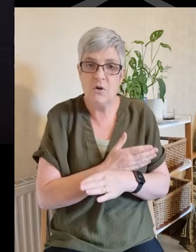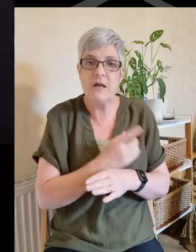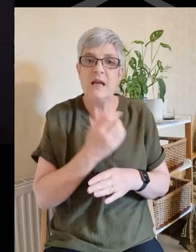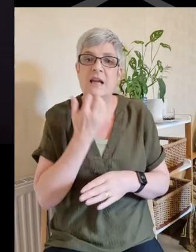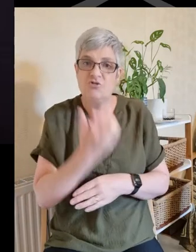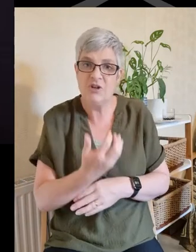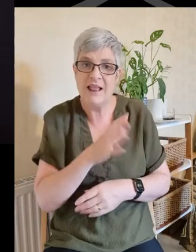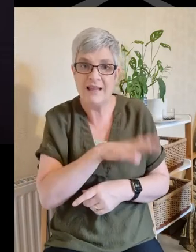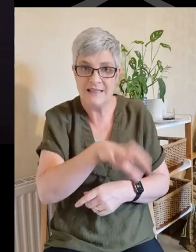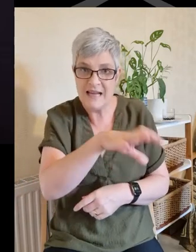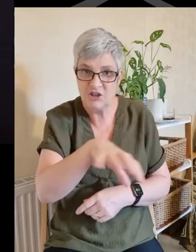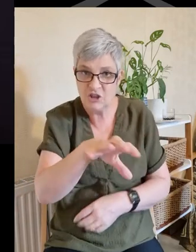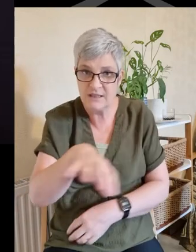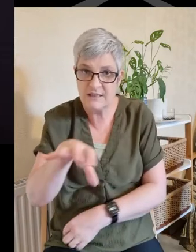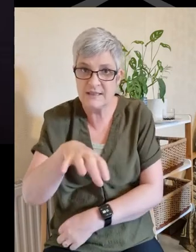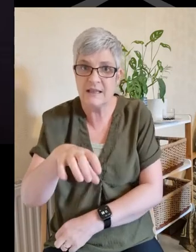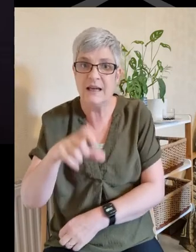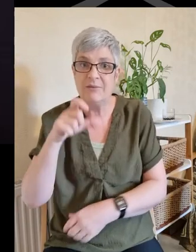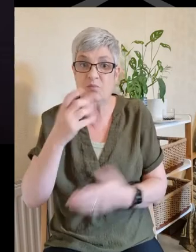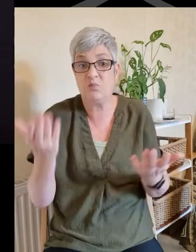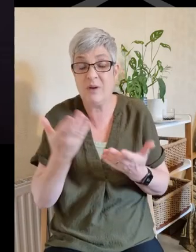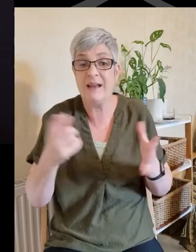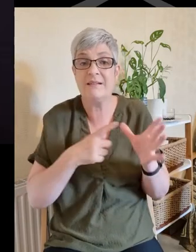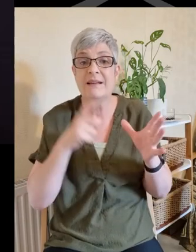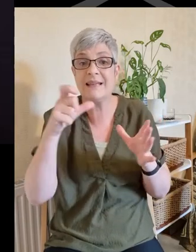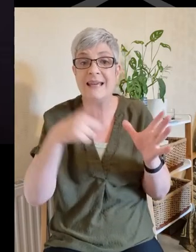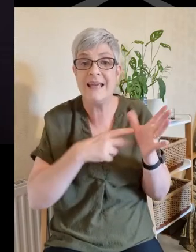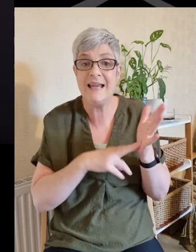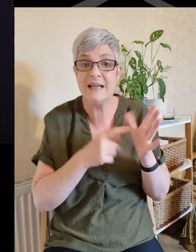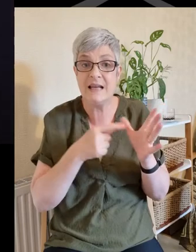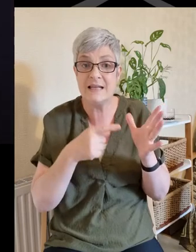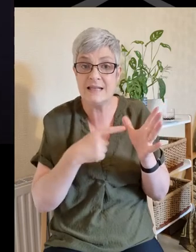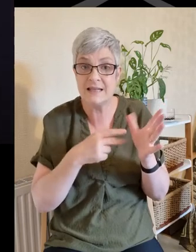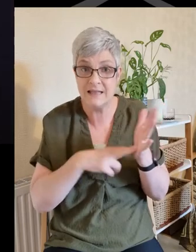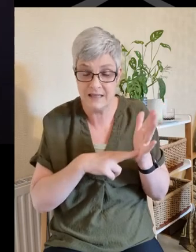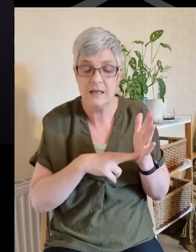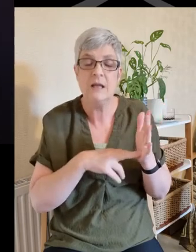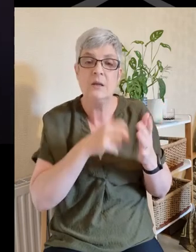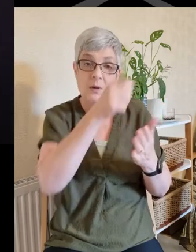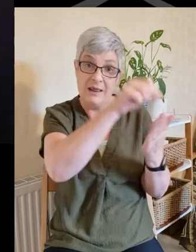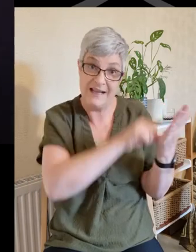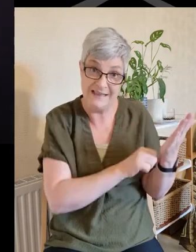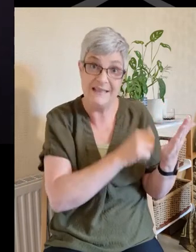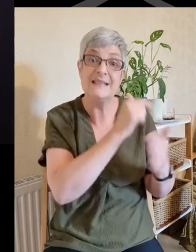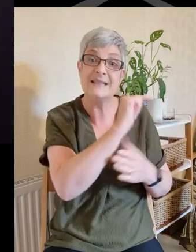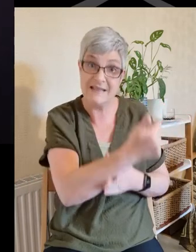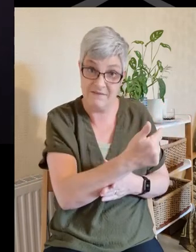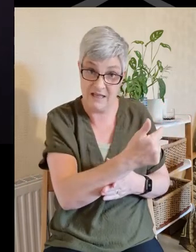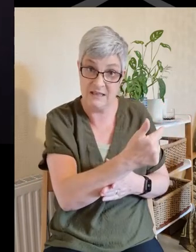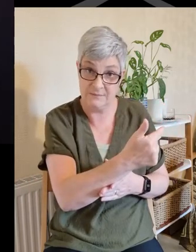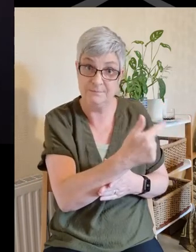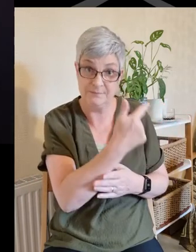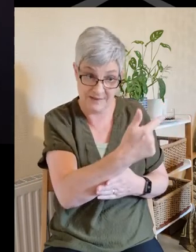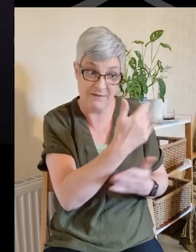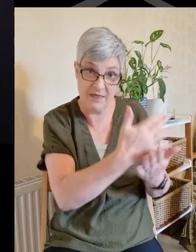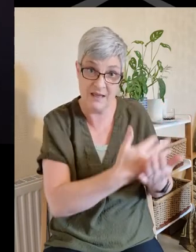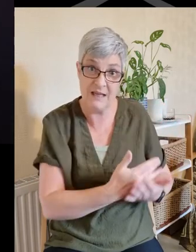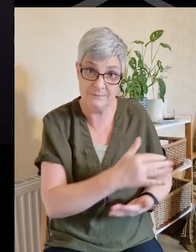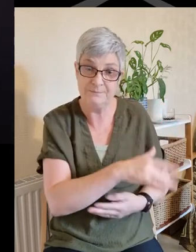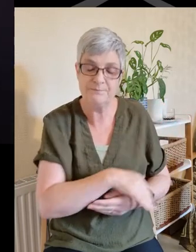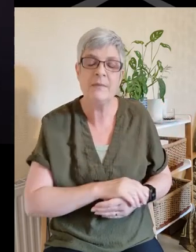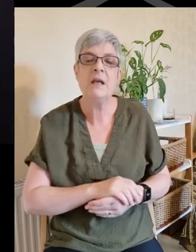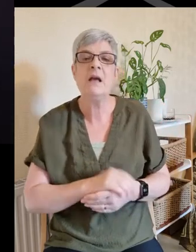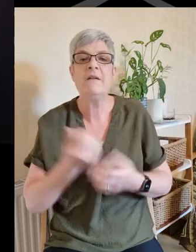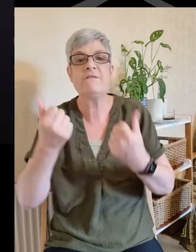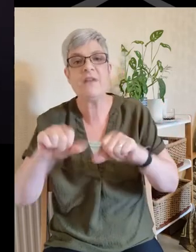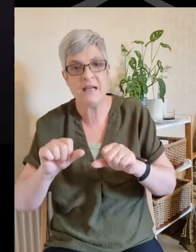pre-Israelite nations that were living in Canaan were listed in Deuteronomy chapter 7 as being seven in number. And then finally in